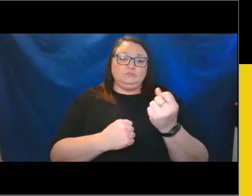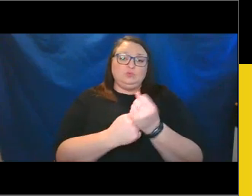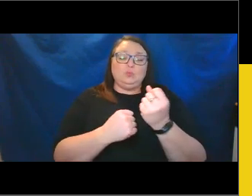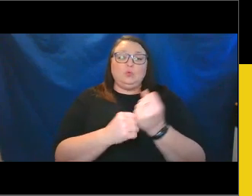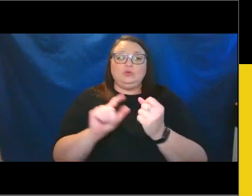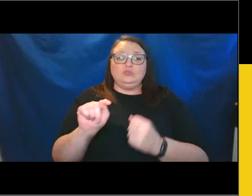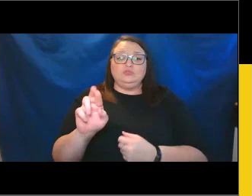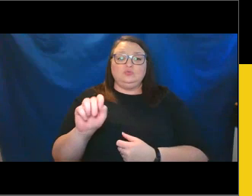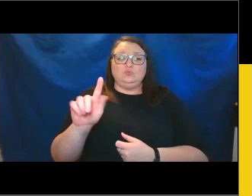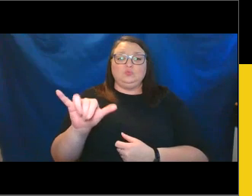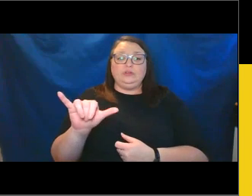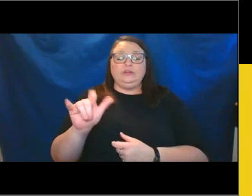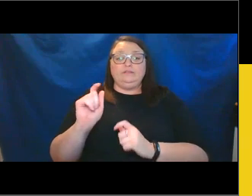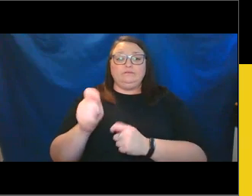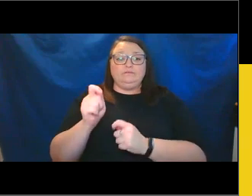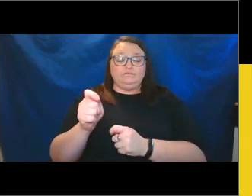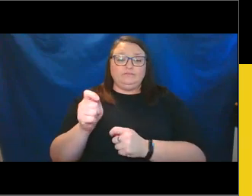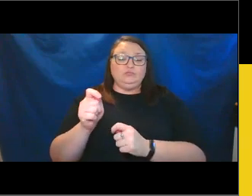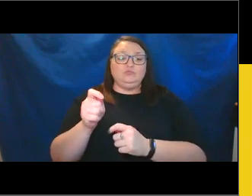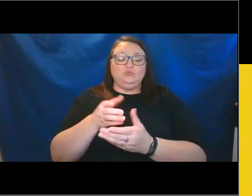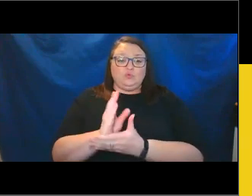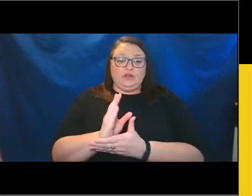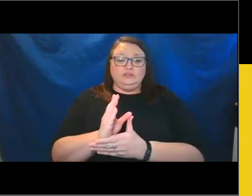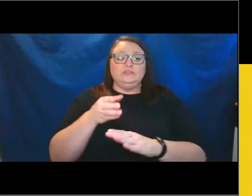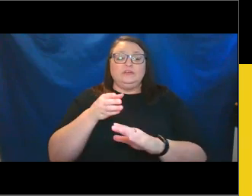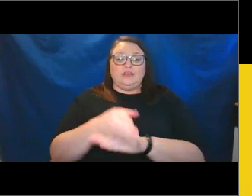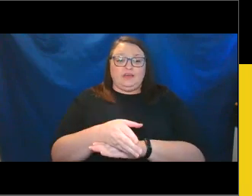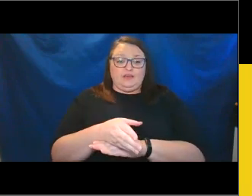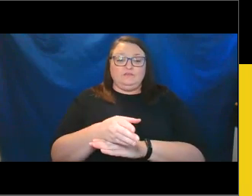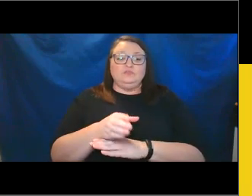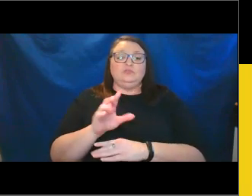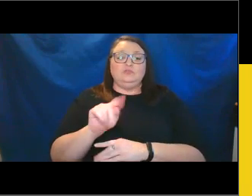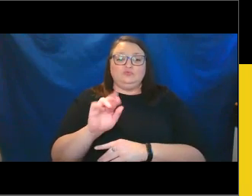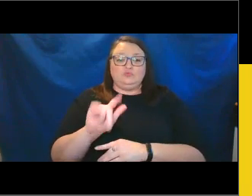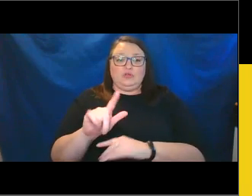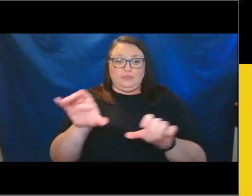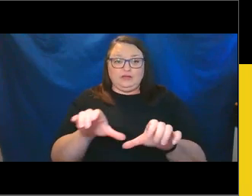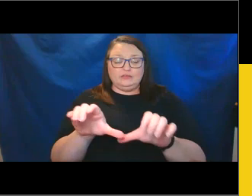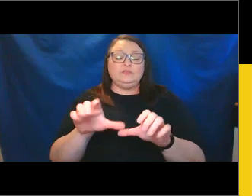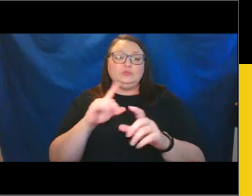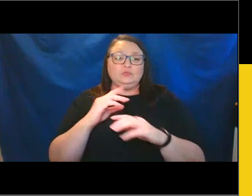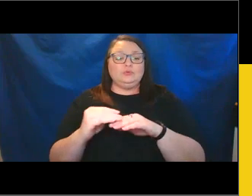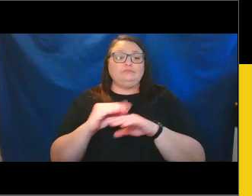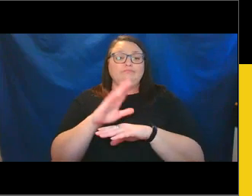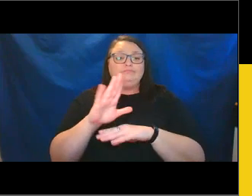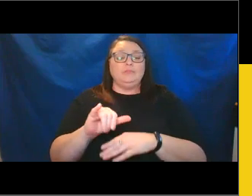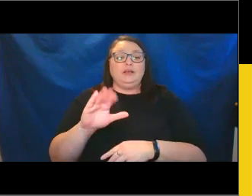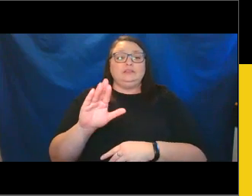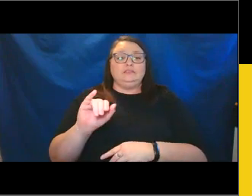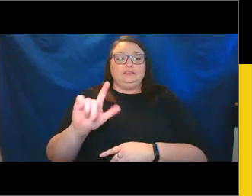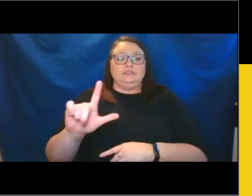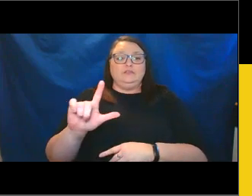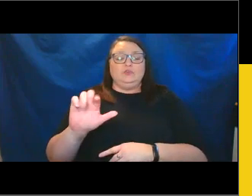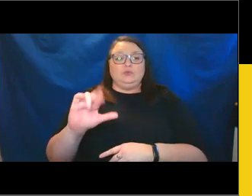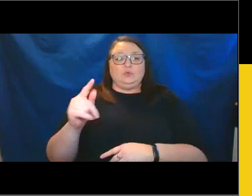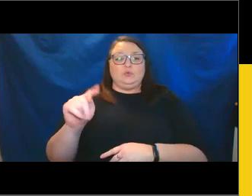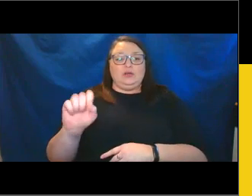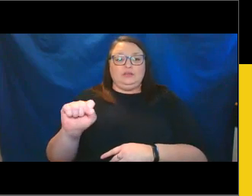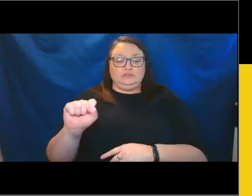intertribal activism. And it was inspired by the civil rights movement. So 50 years later, we look back at how far we've